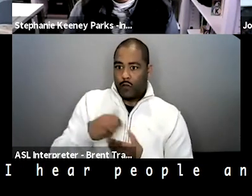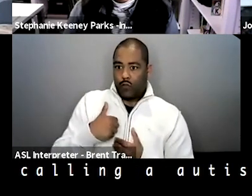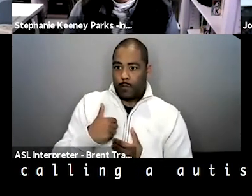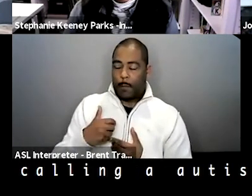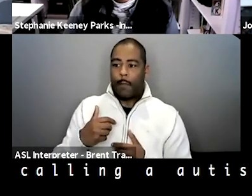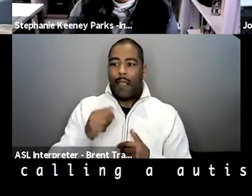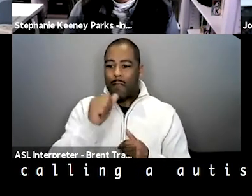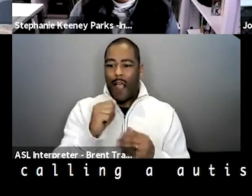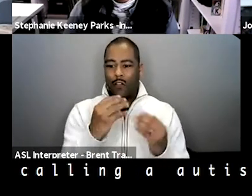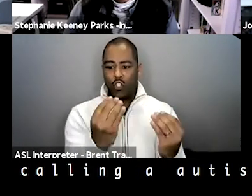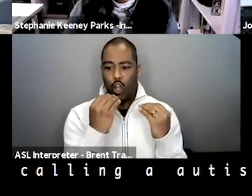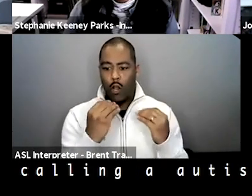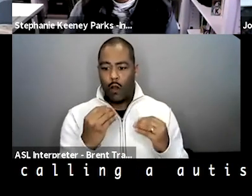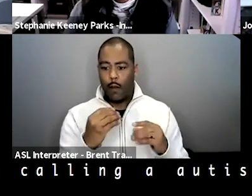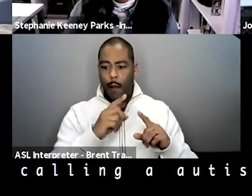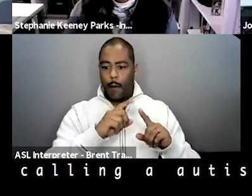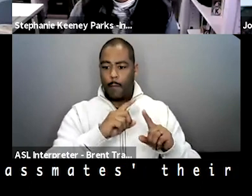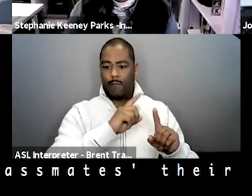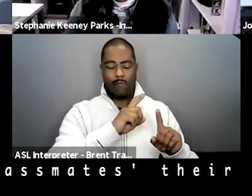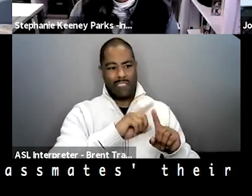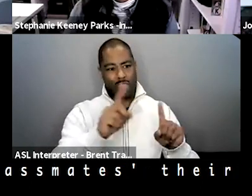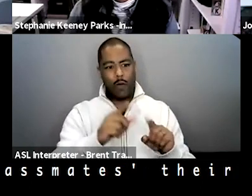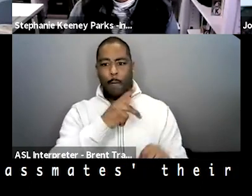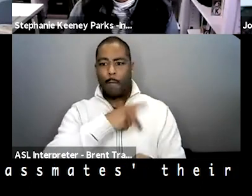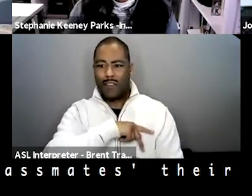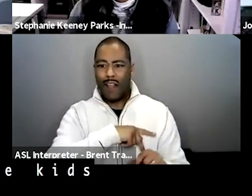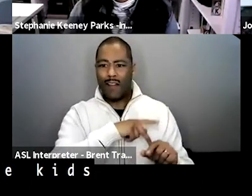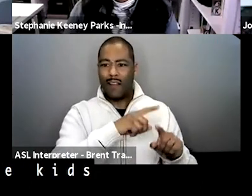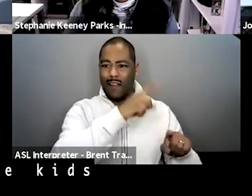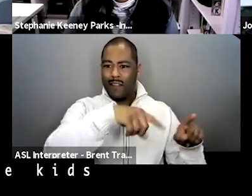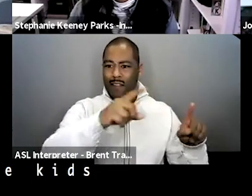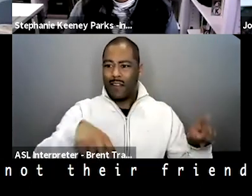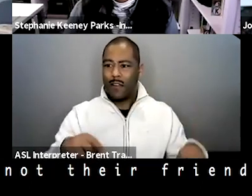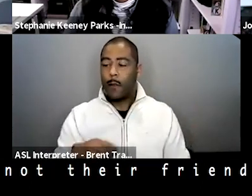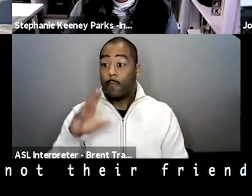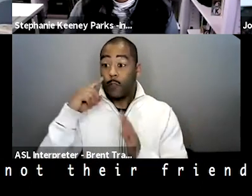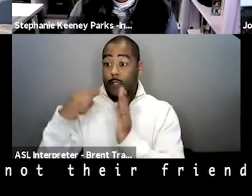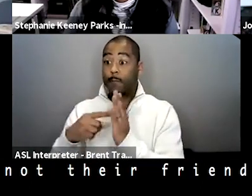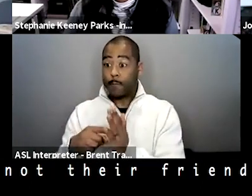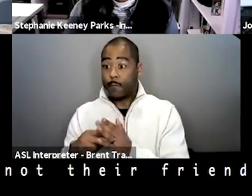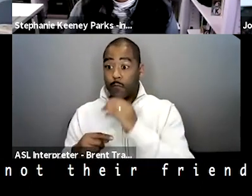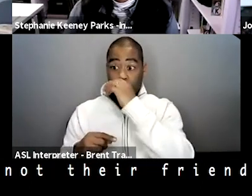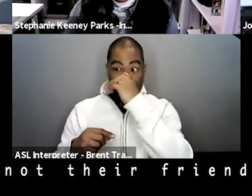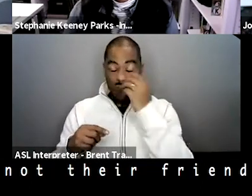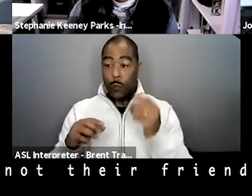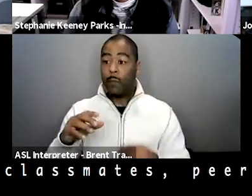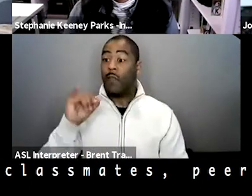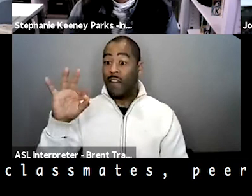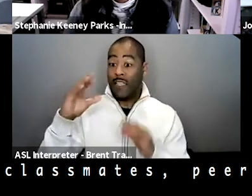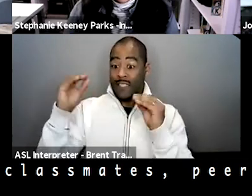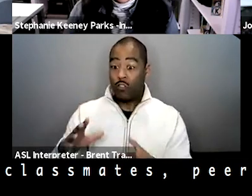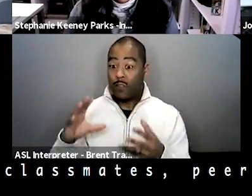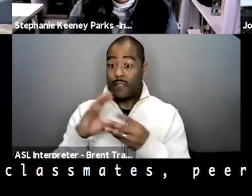I hear teachers and people saying, you know, calling an autistic child's classmates their friends. No, all these kids are not their friend. They're